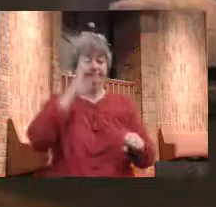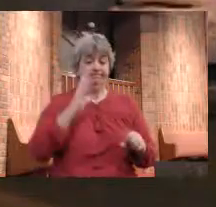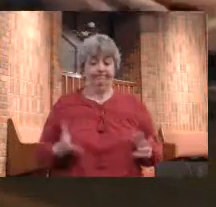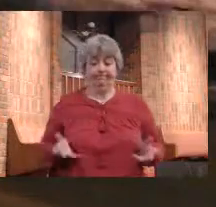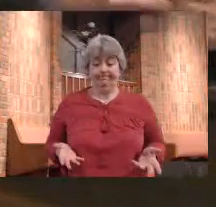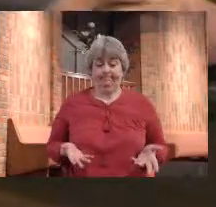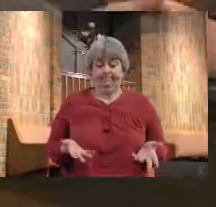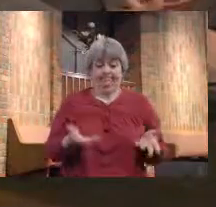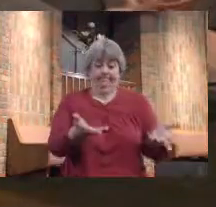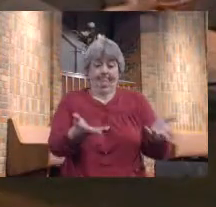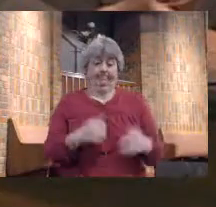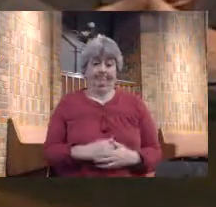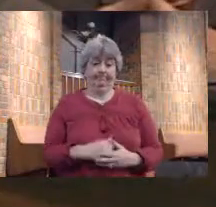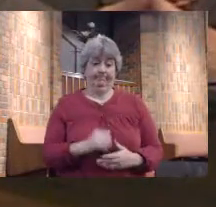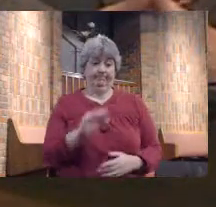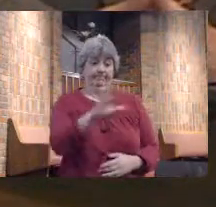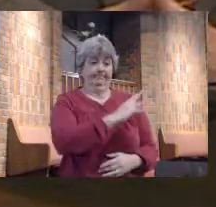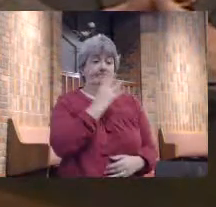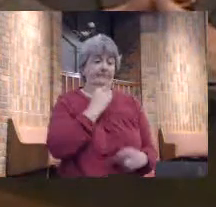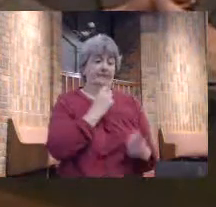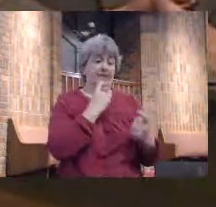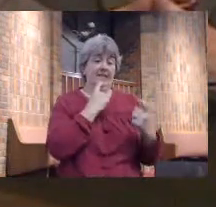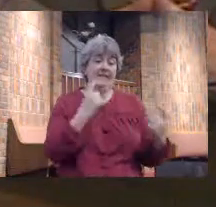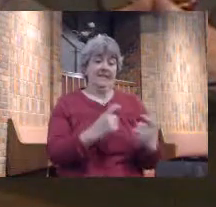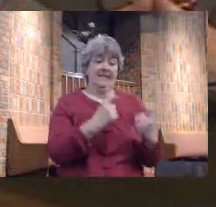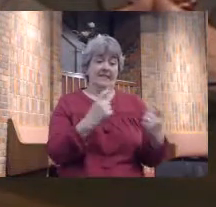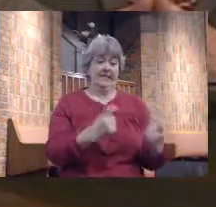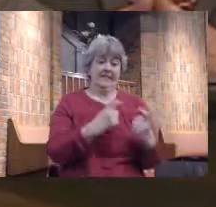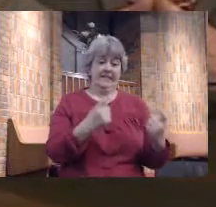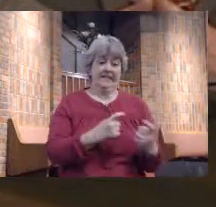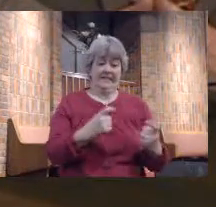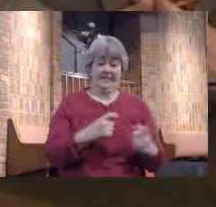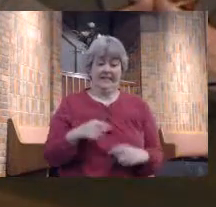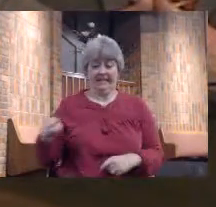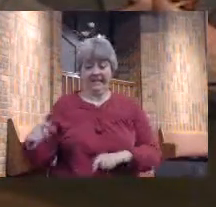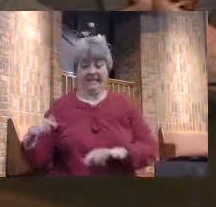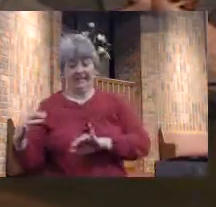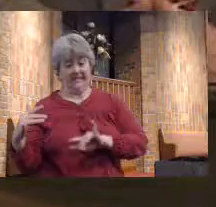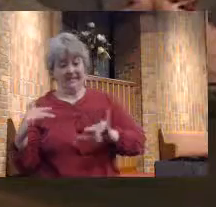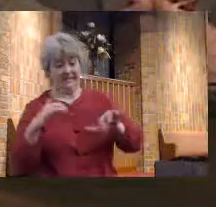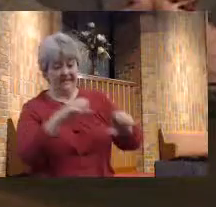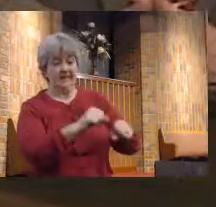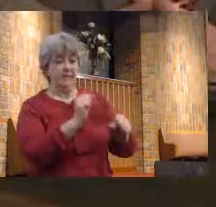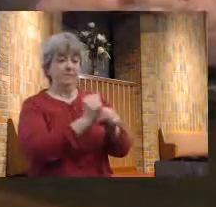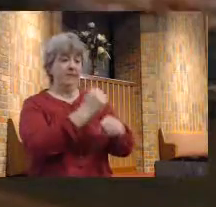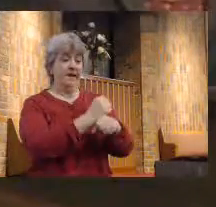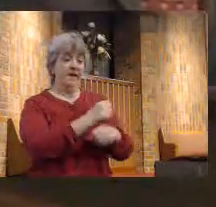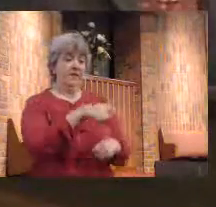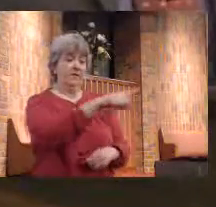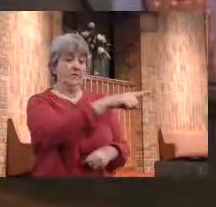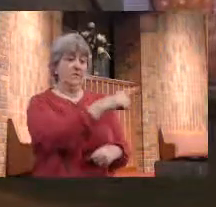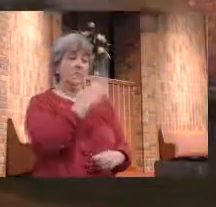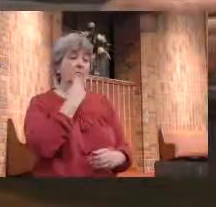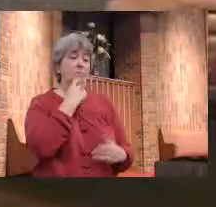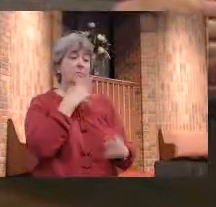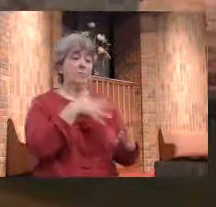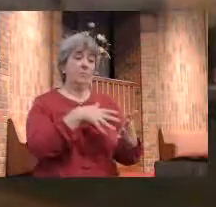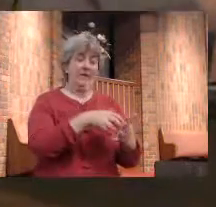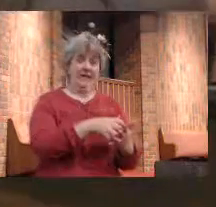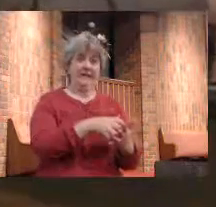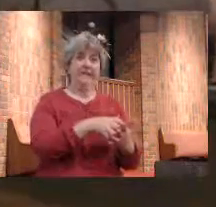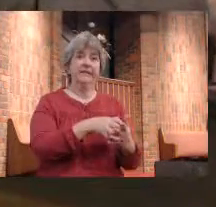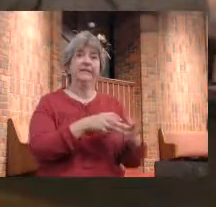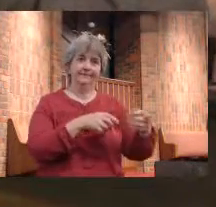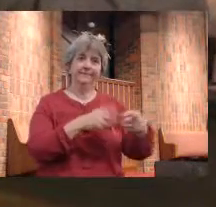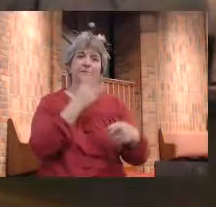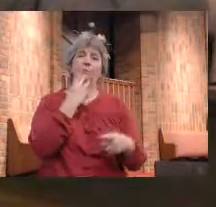come and make Israel weak. And now Israel is very weak, and the Midianites have camped out. We